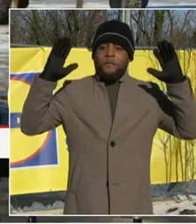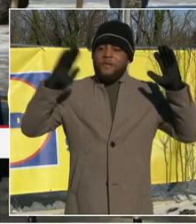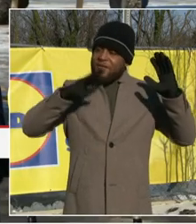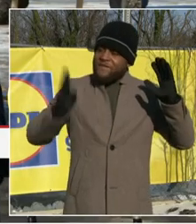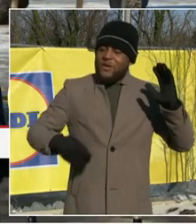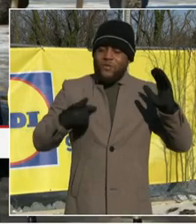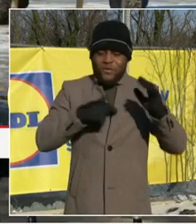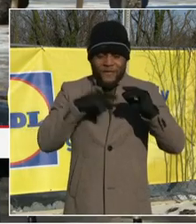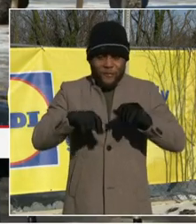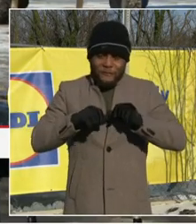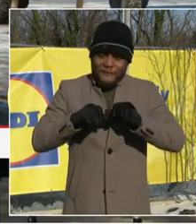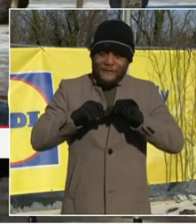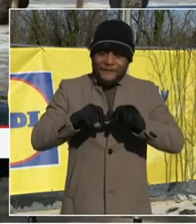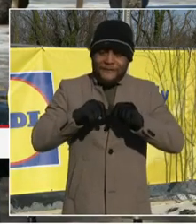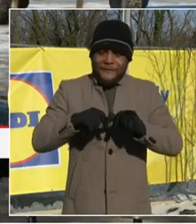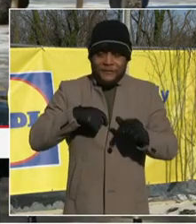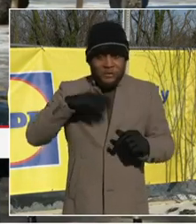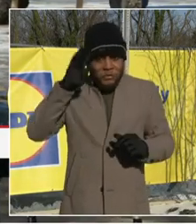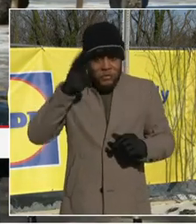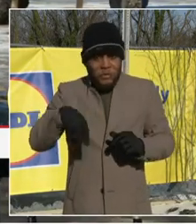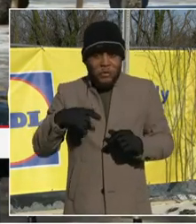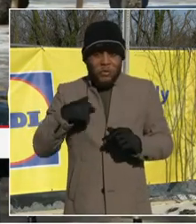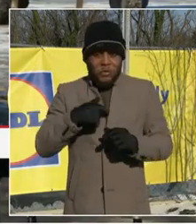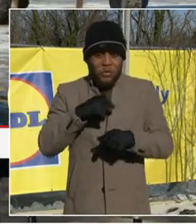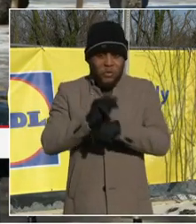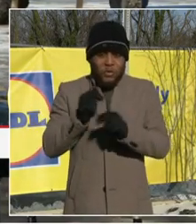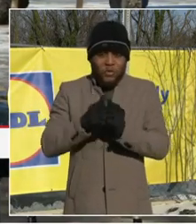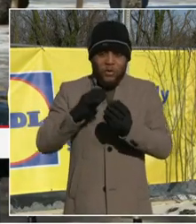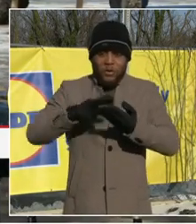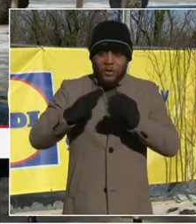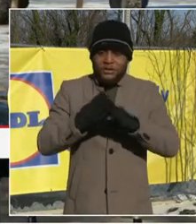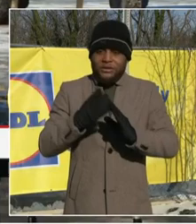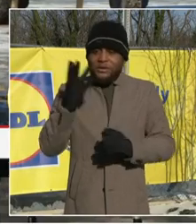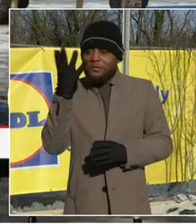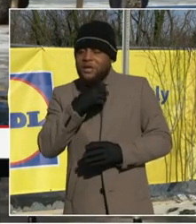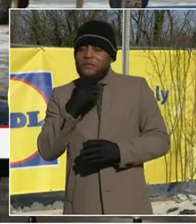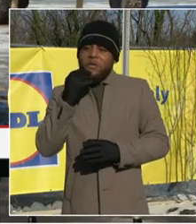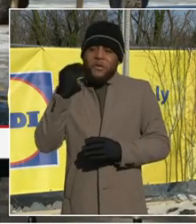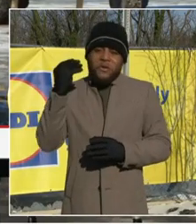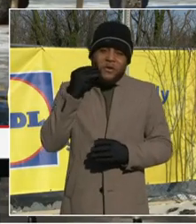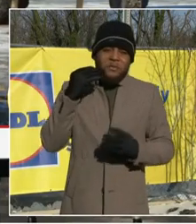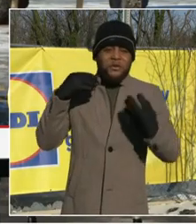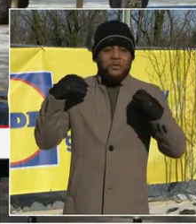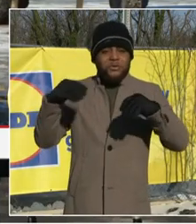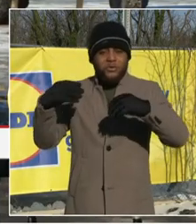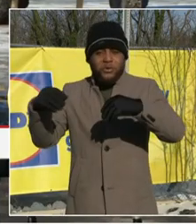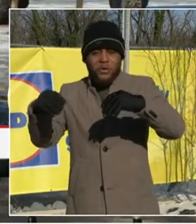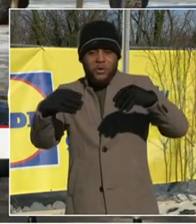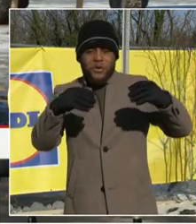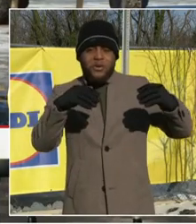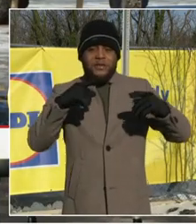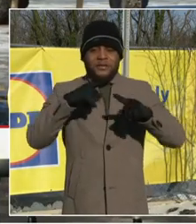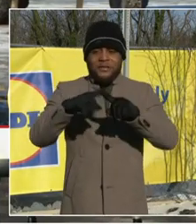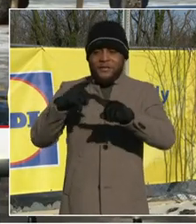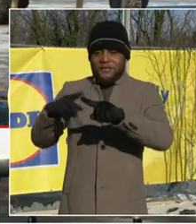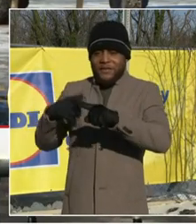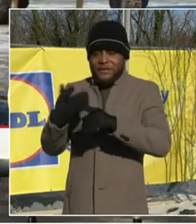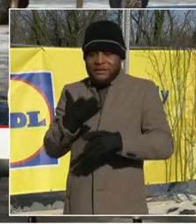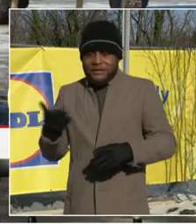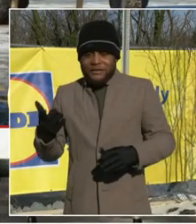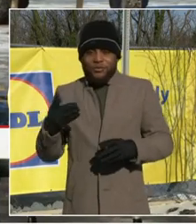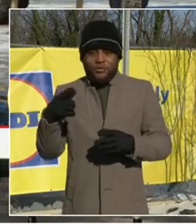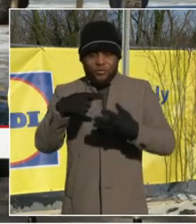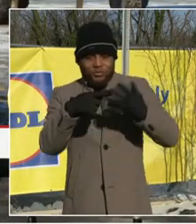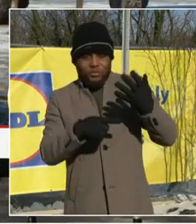for this community beautiful housing, shopping, and all of the things that it wanted. So I